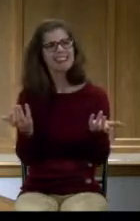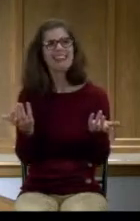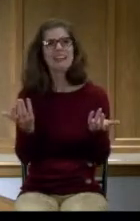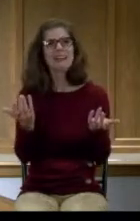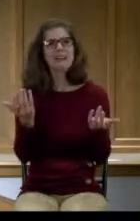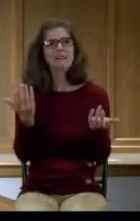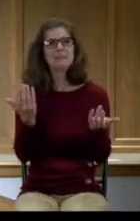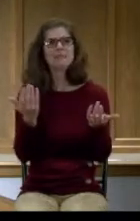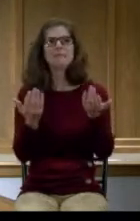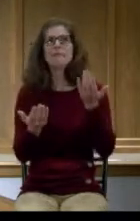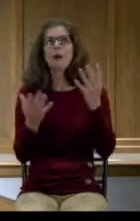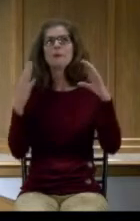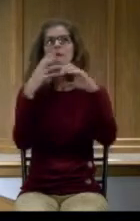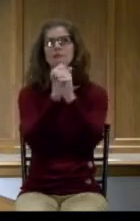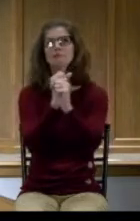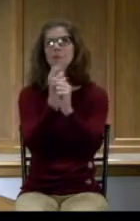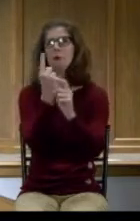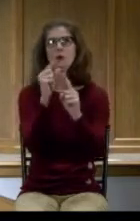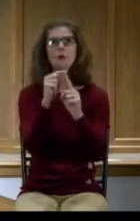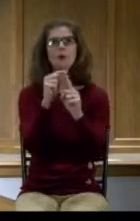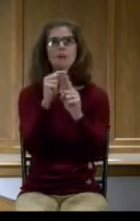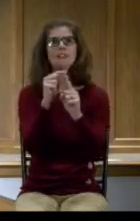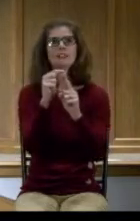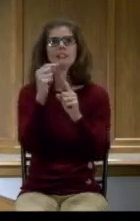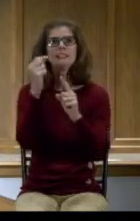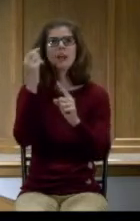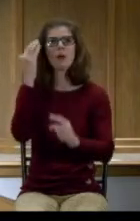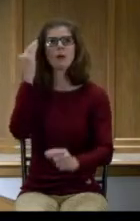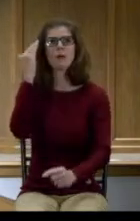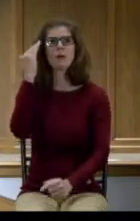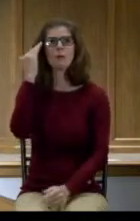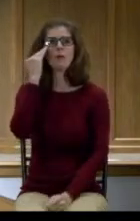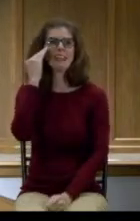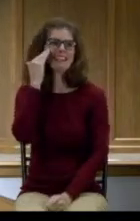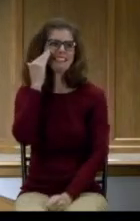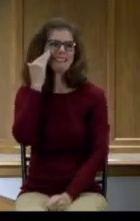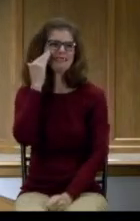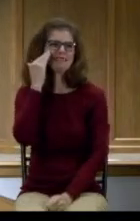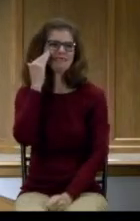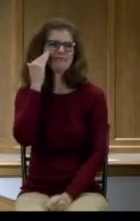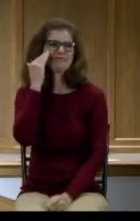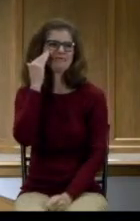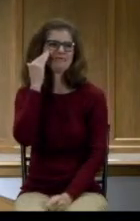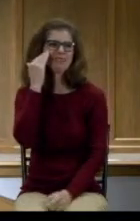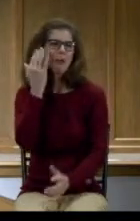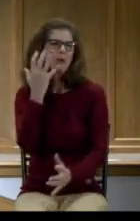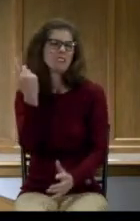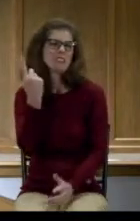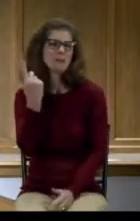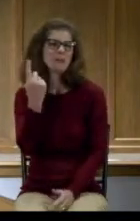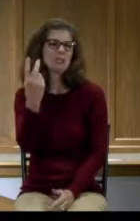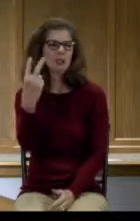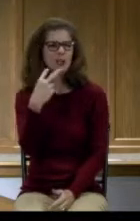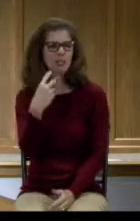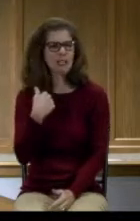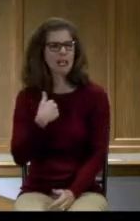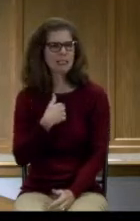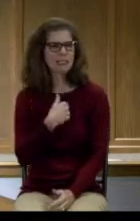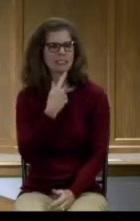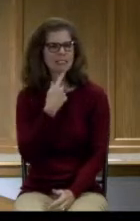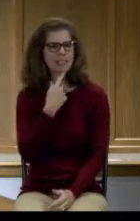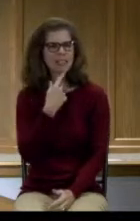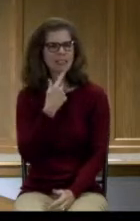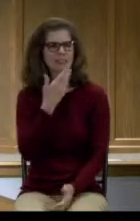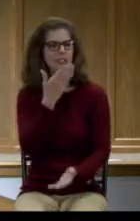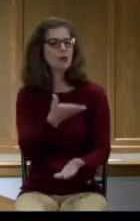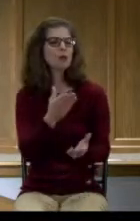recognition. We want somebody else to look at us and say that you matter. And the